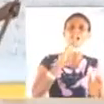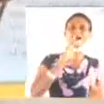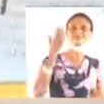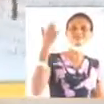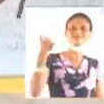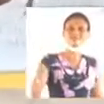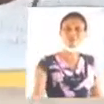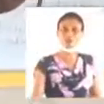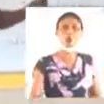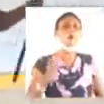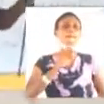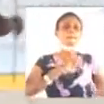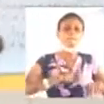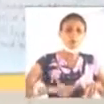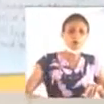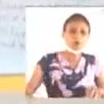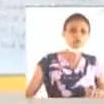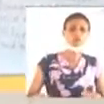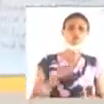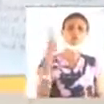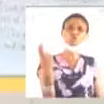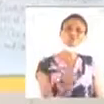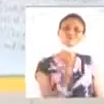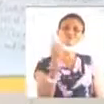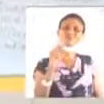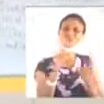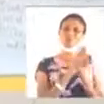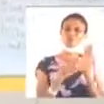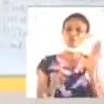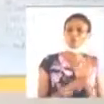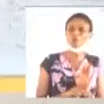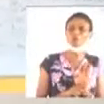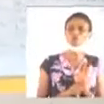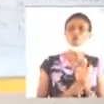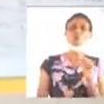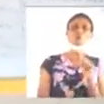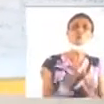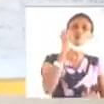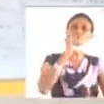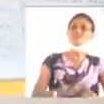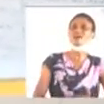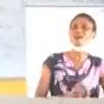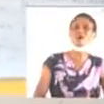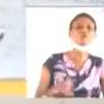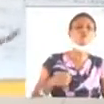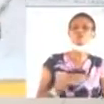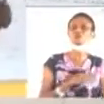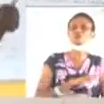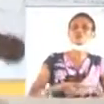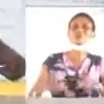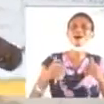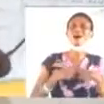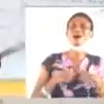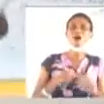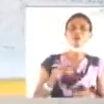Implementation. Laws are always there, enactment of laws. But implementing the law, and most often than not, we don't